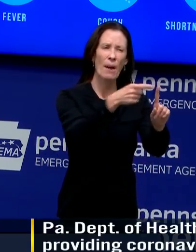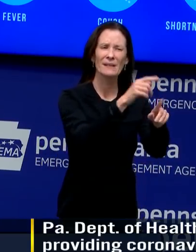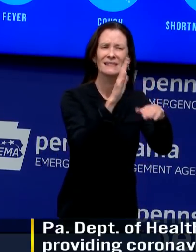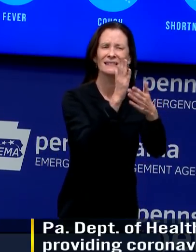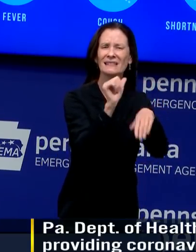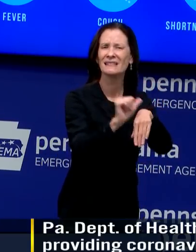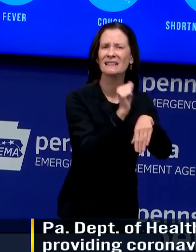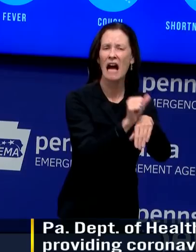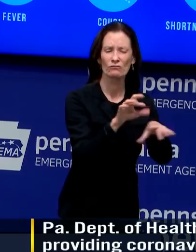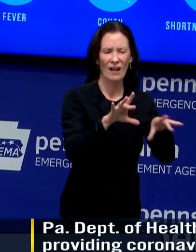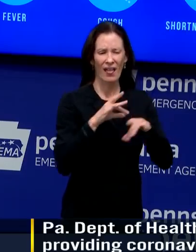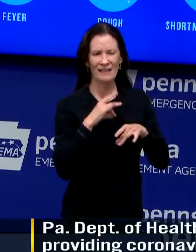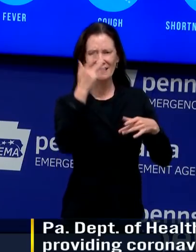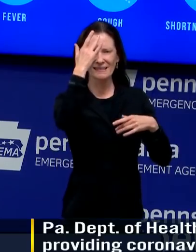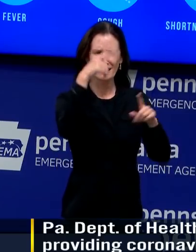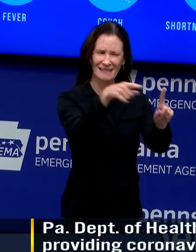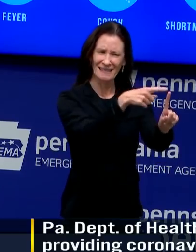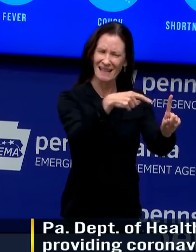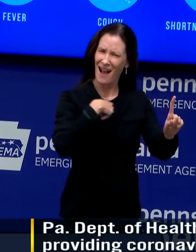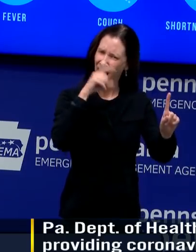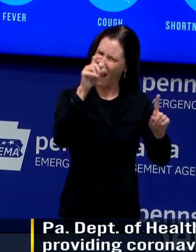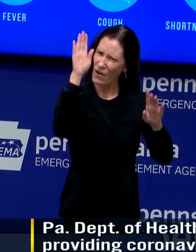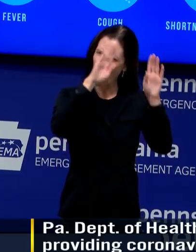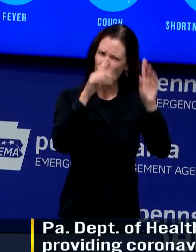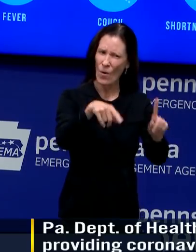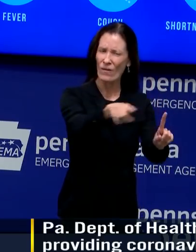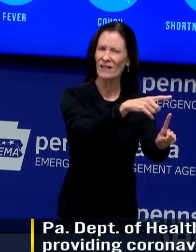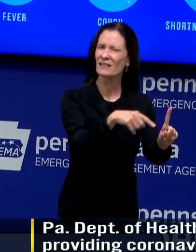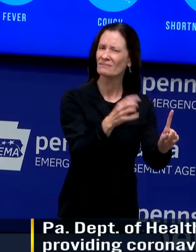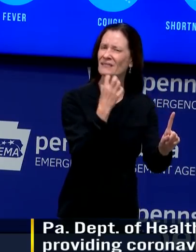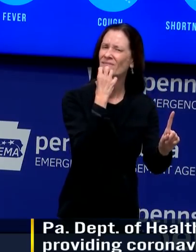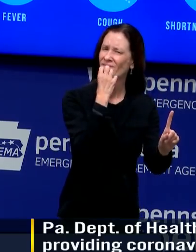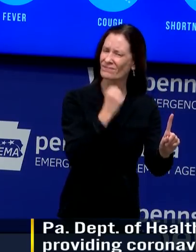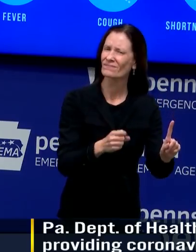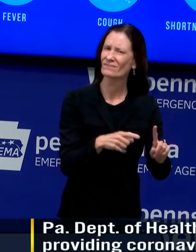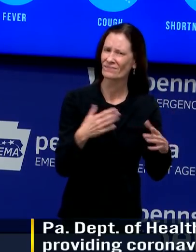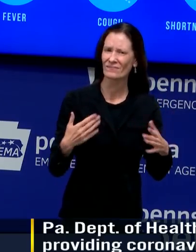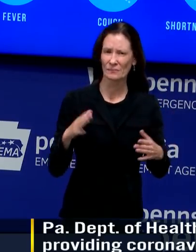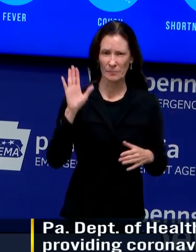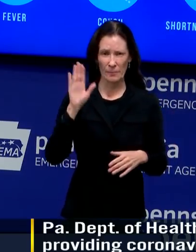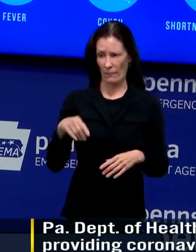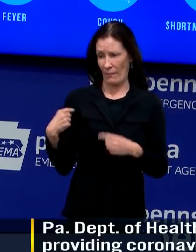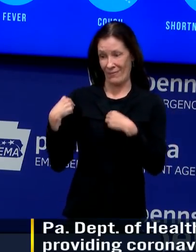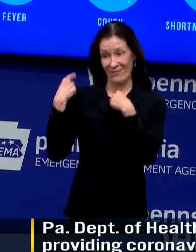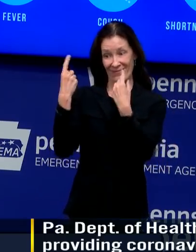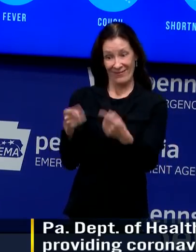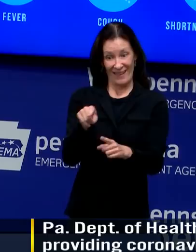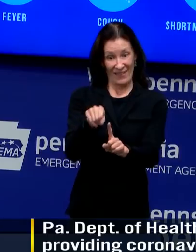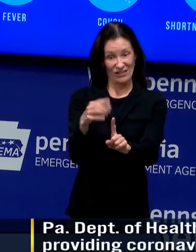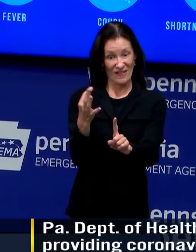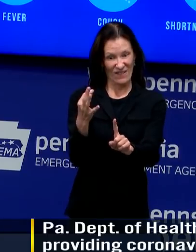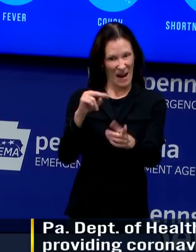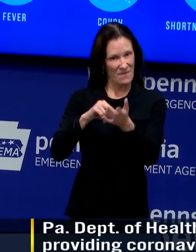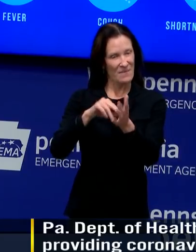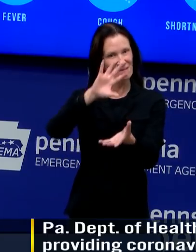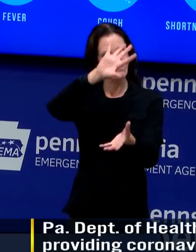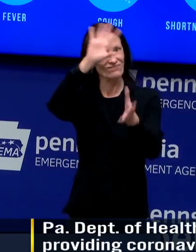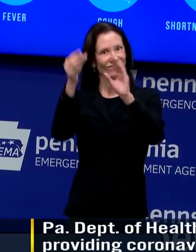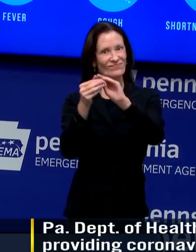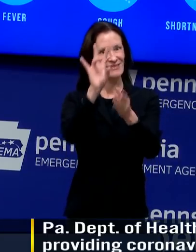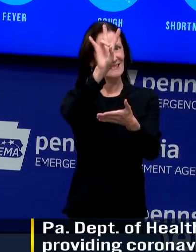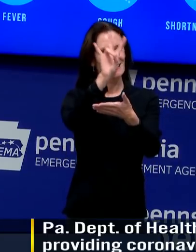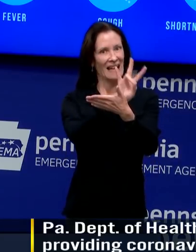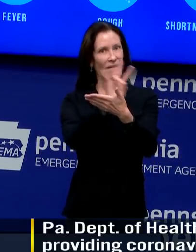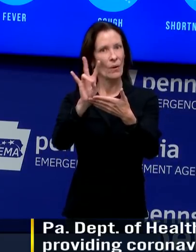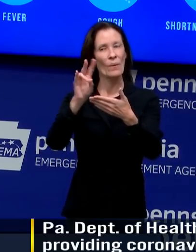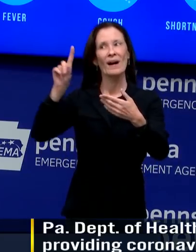mark since the first COVID-19 case was confirmed in Pennsylvania. At that time, we were watching this virus decimate